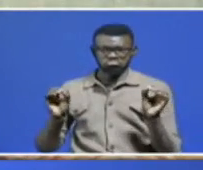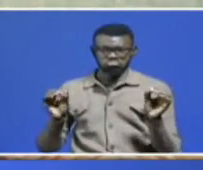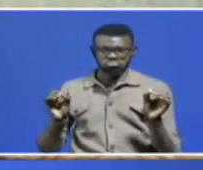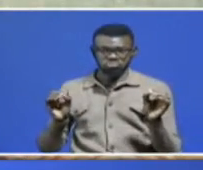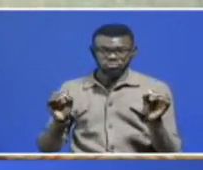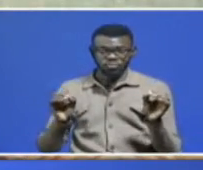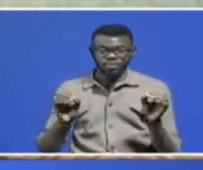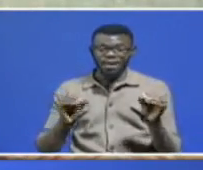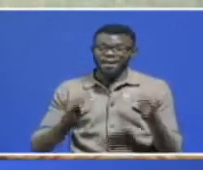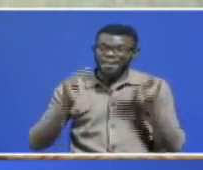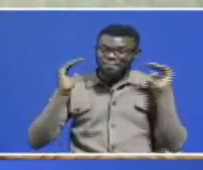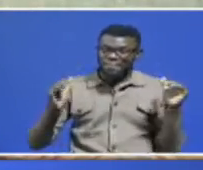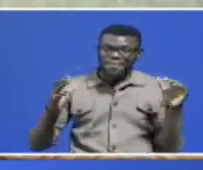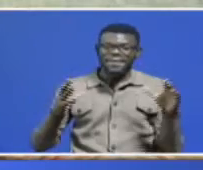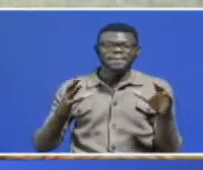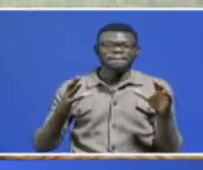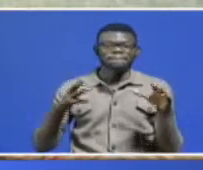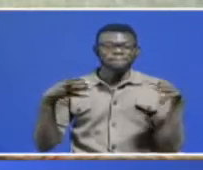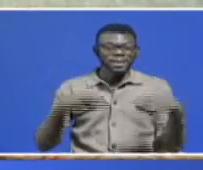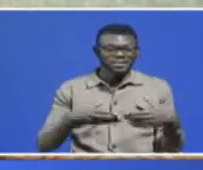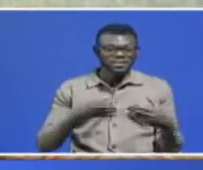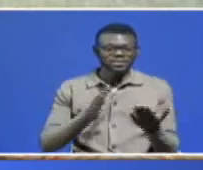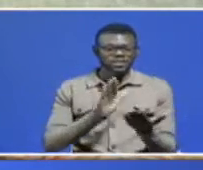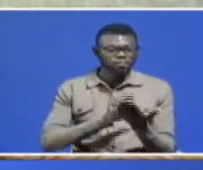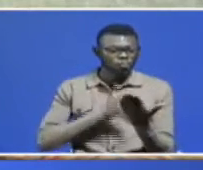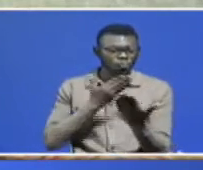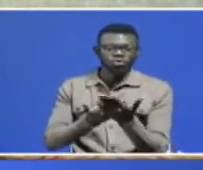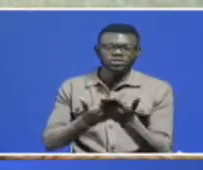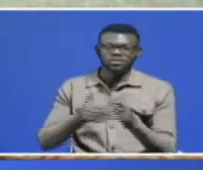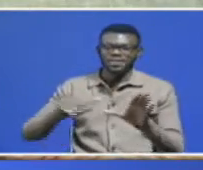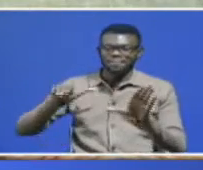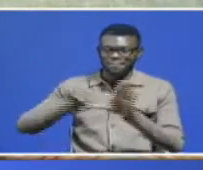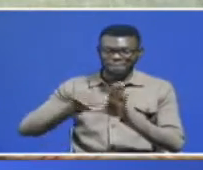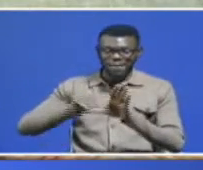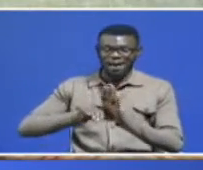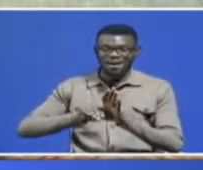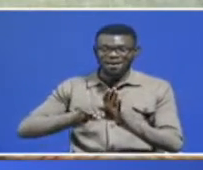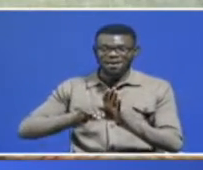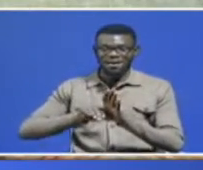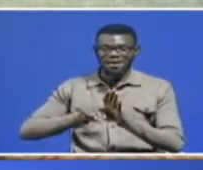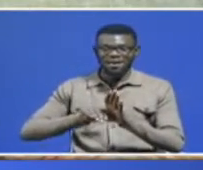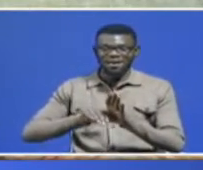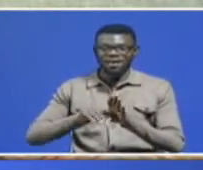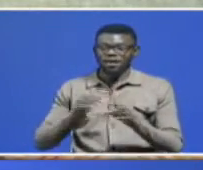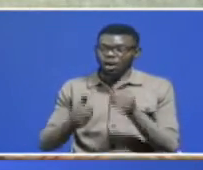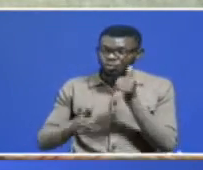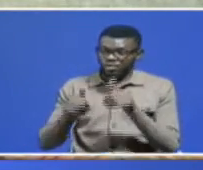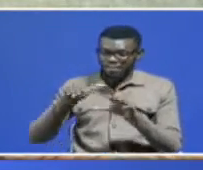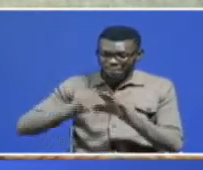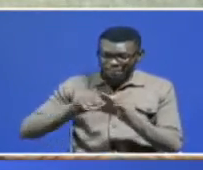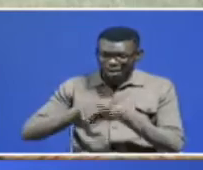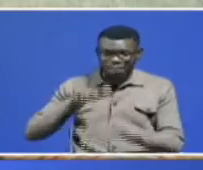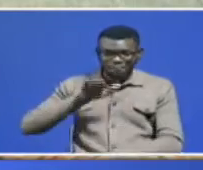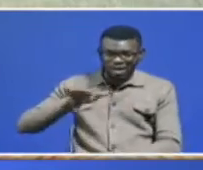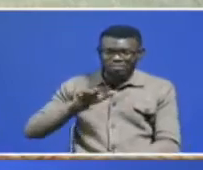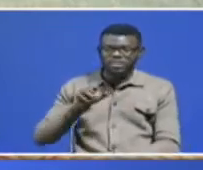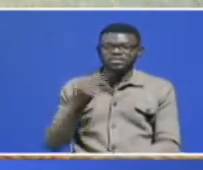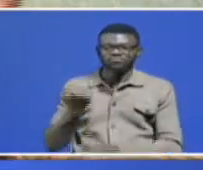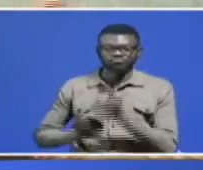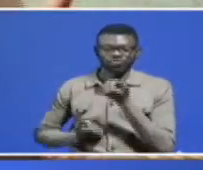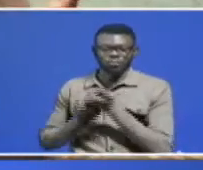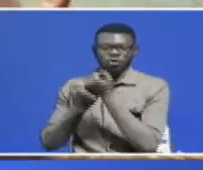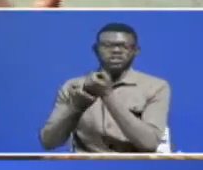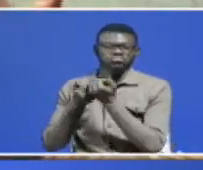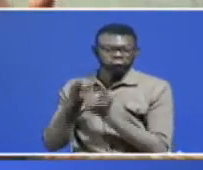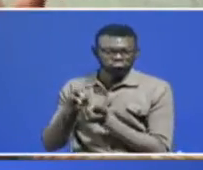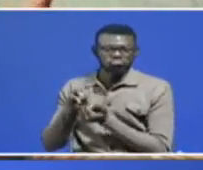party will propose a member who, if elected, if supported by majority of the members, will be the prime minister. So